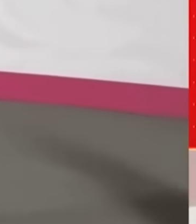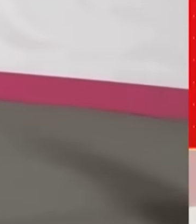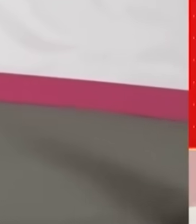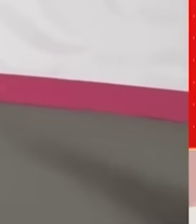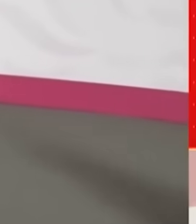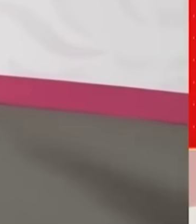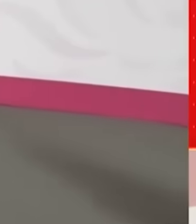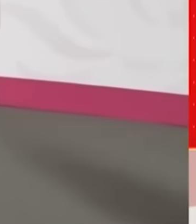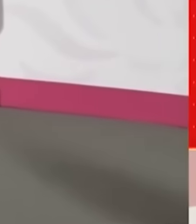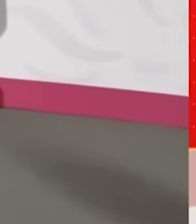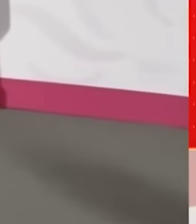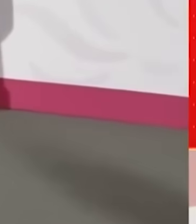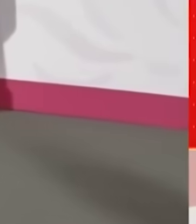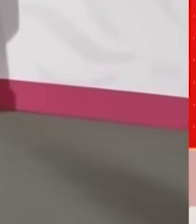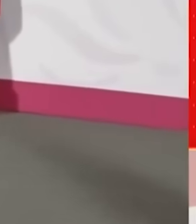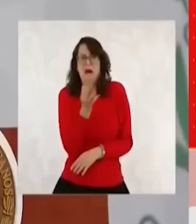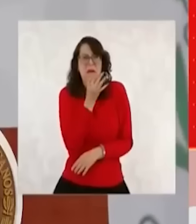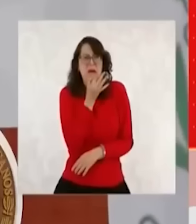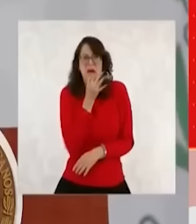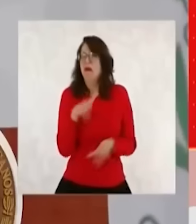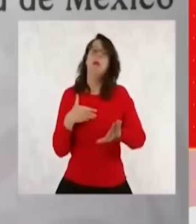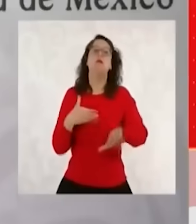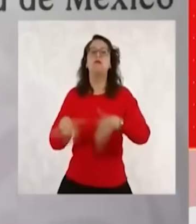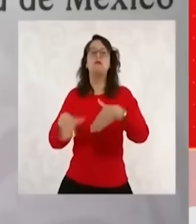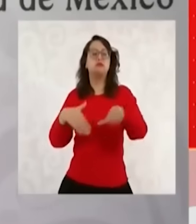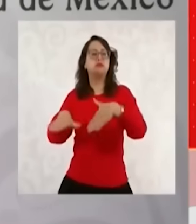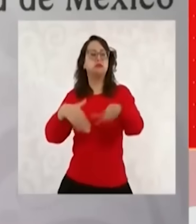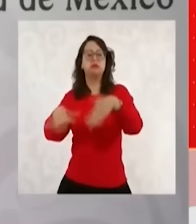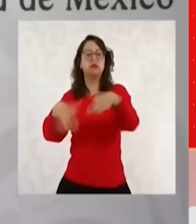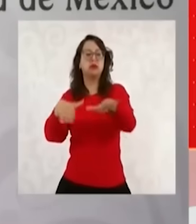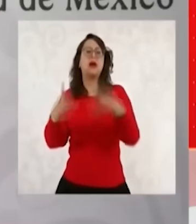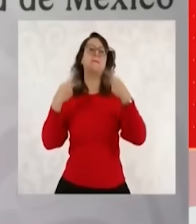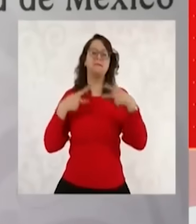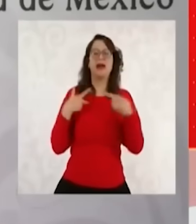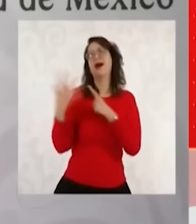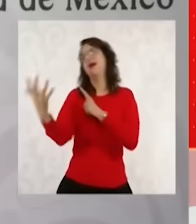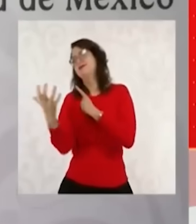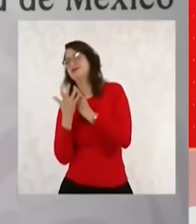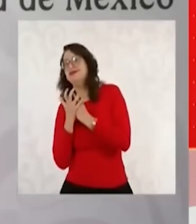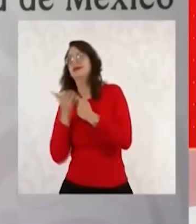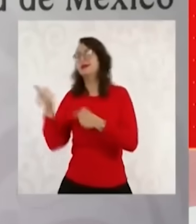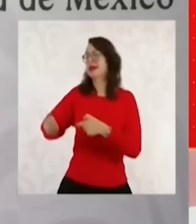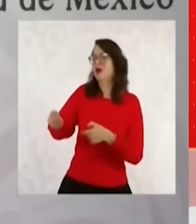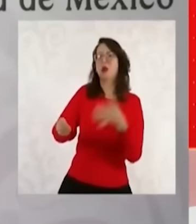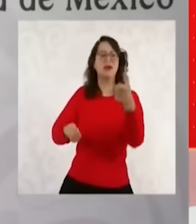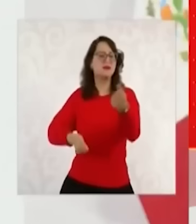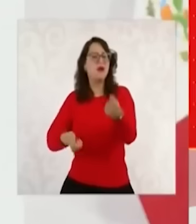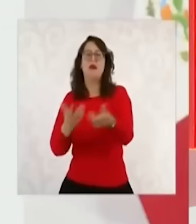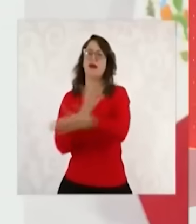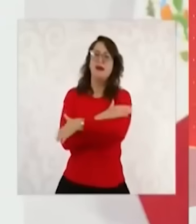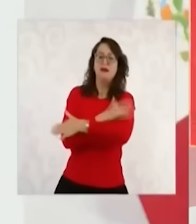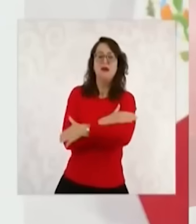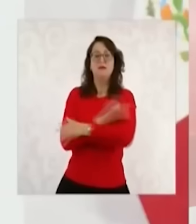president of Mexico, the most powerful woman there in the country, can be assaulted in such a manner in broad daylight, what does that say about every other